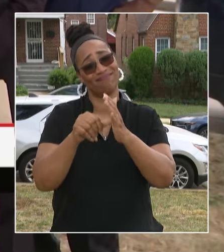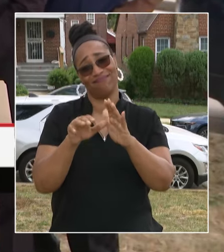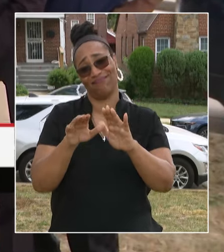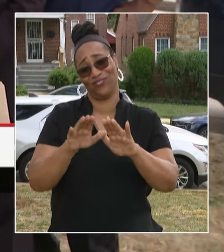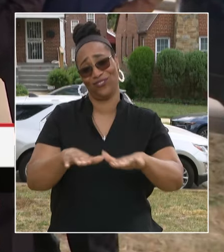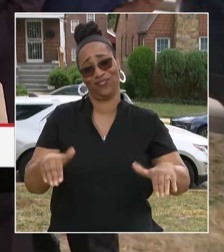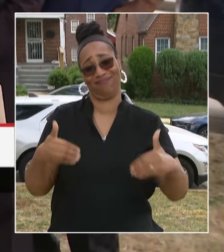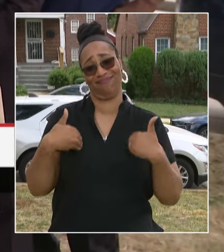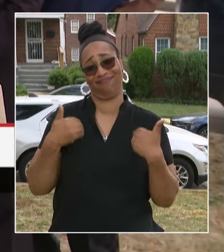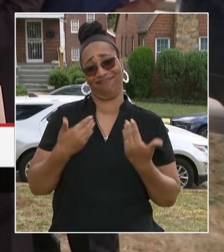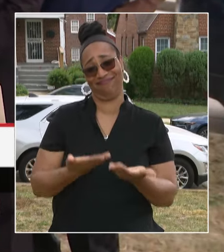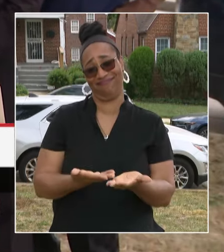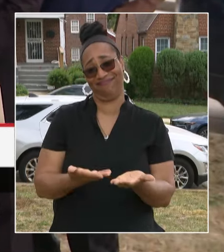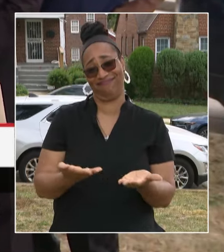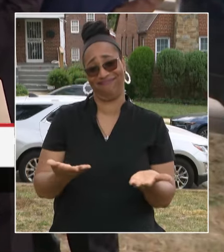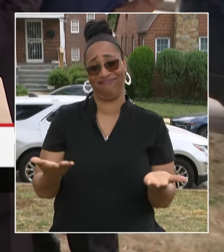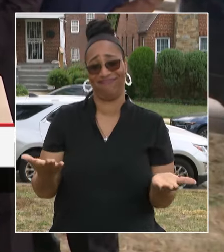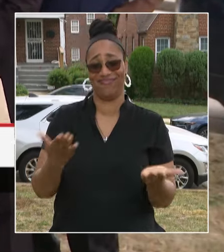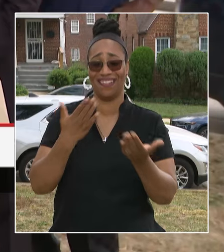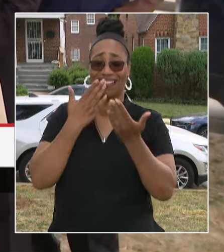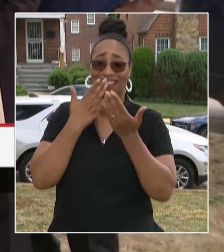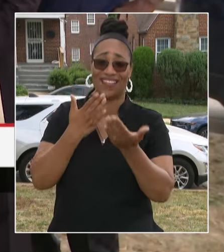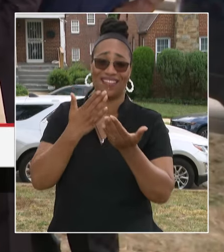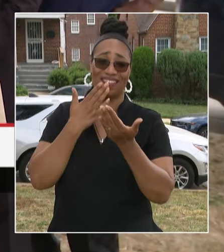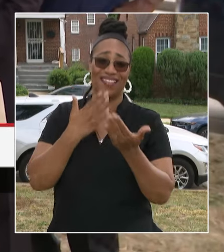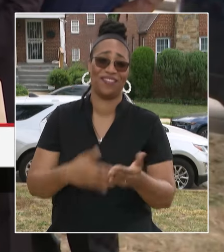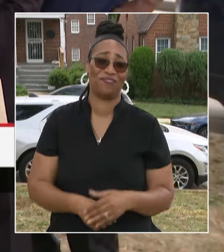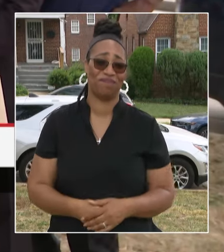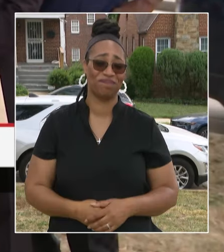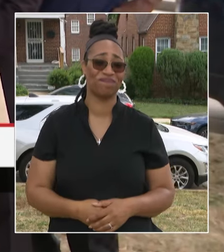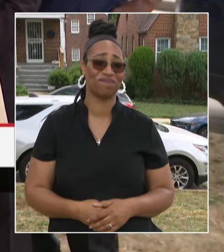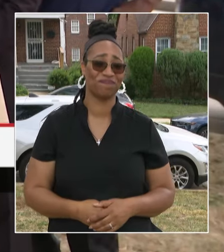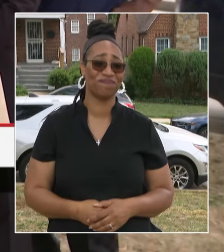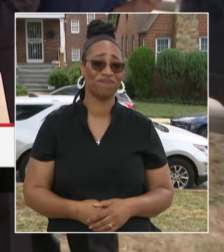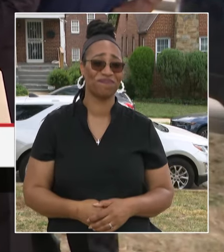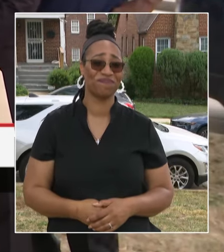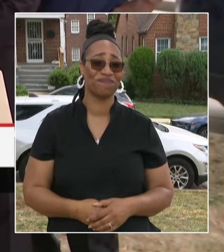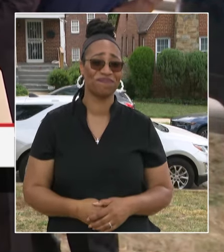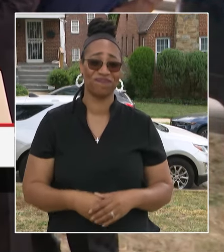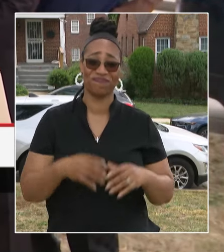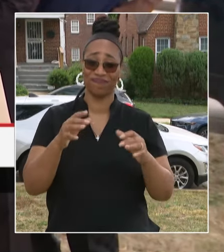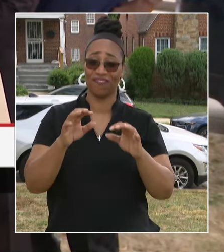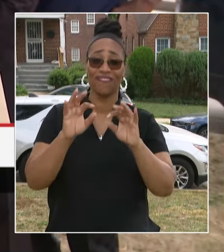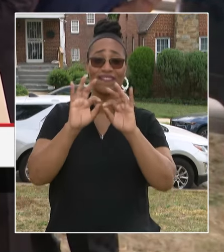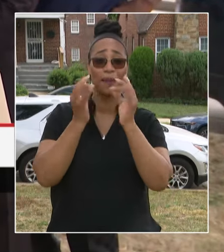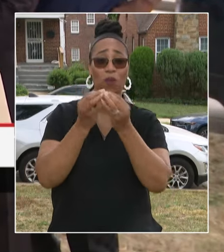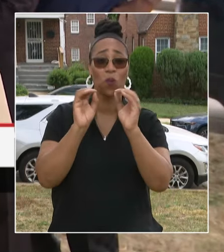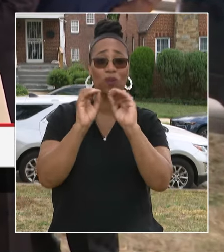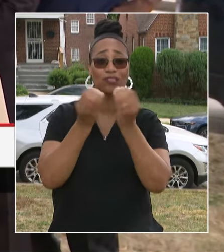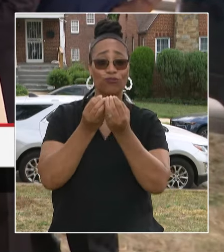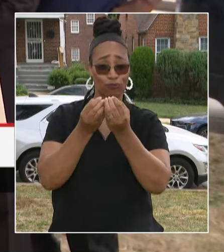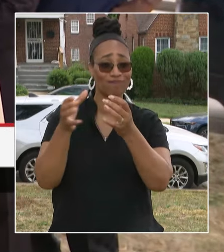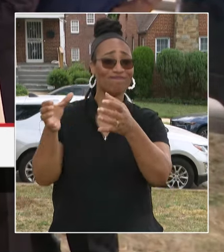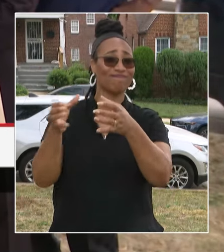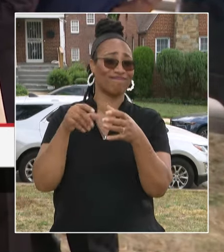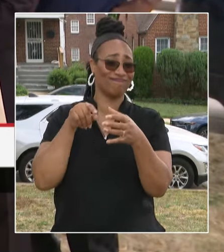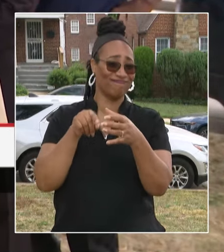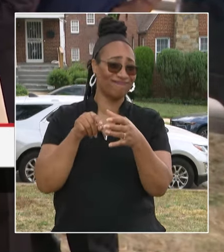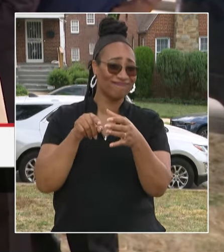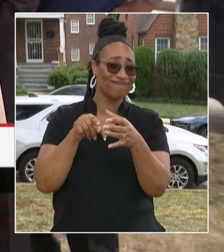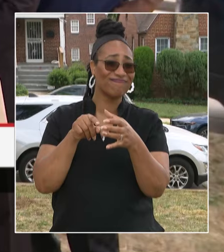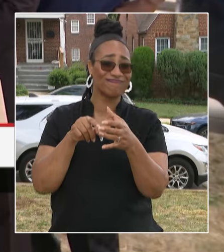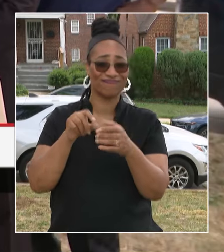bring you greetings on behalf of our family organization, which is called the Benjamin Edith Spaulding Descendants Association, and we are headed by Dr.